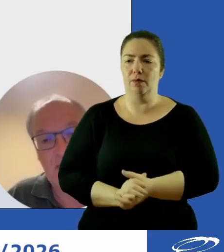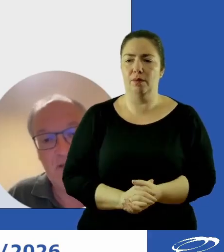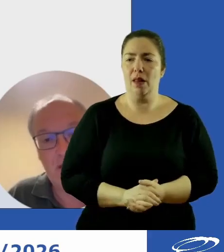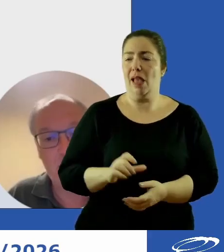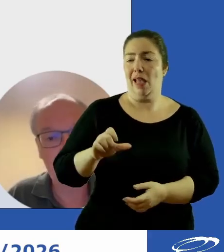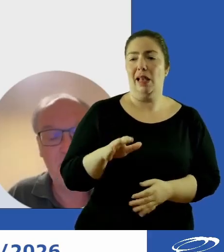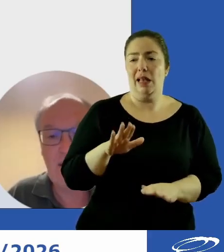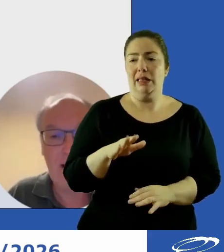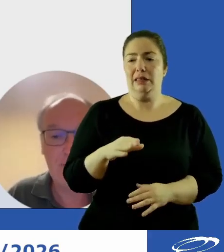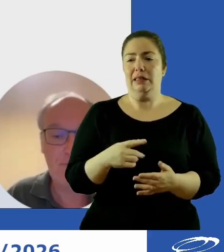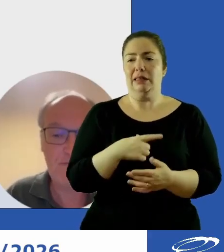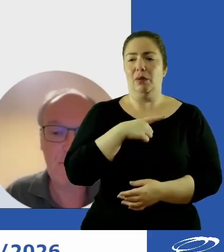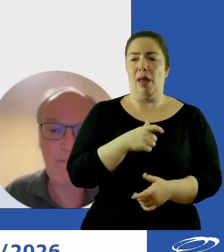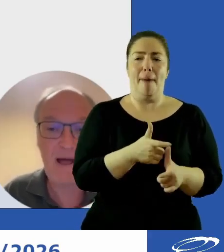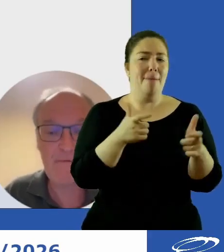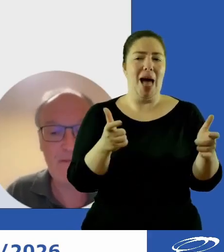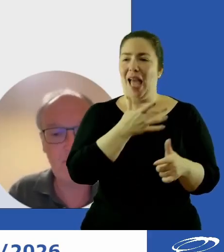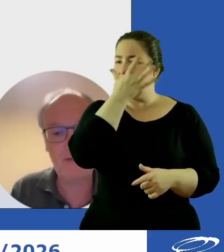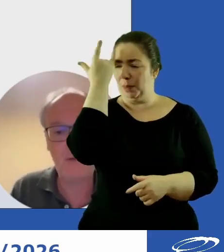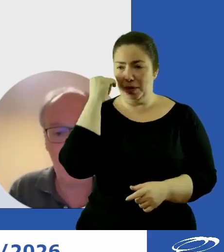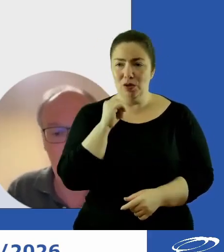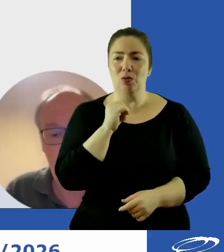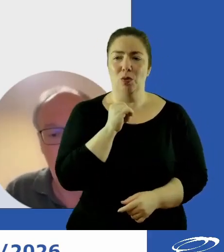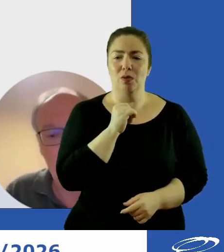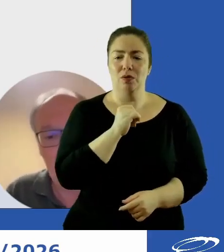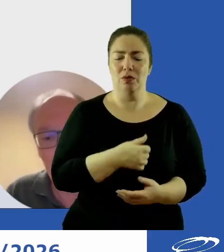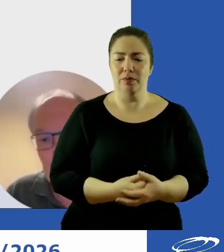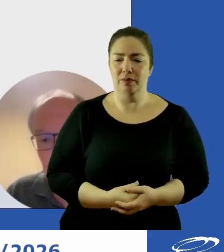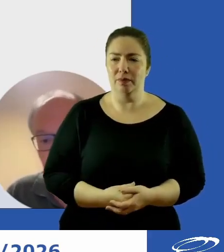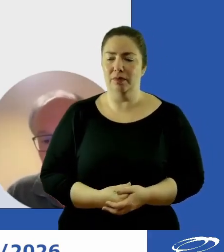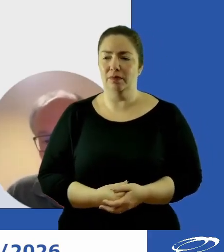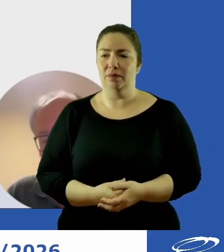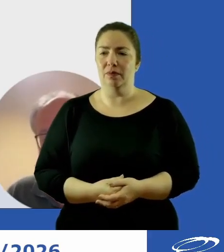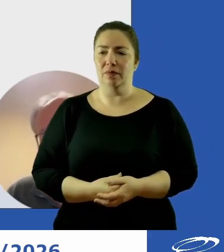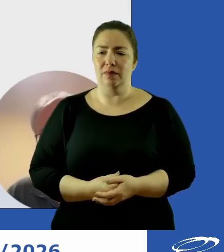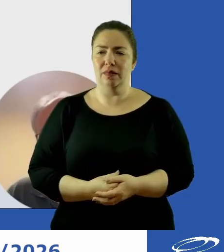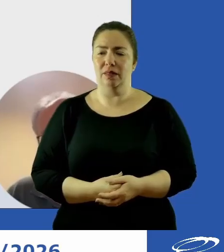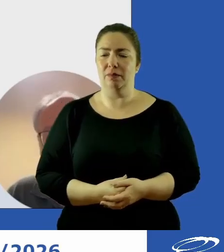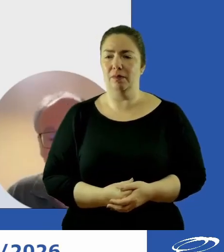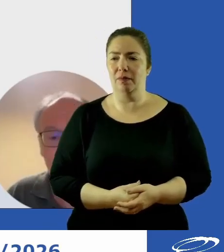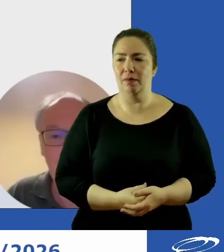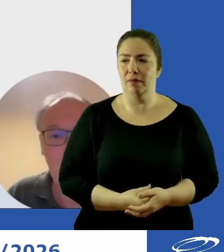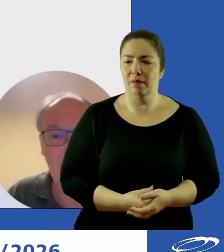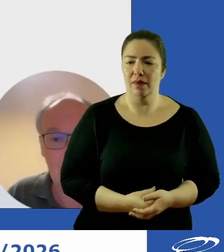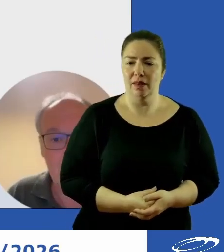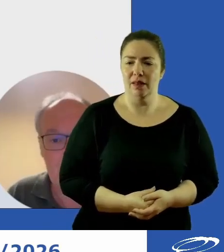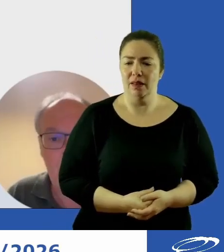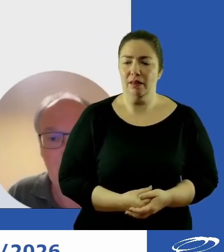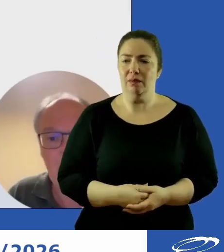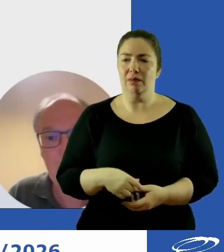significant decrease in the amount of the biofilm bacteria, while it was not the case for vancomycin at this